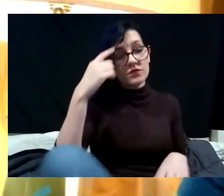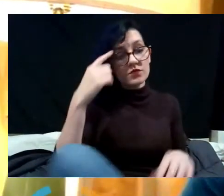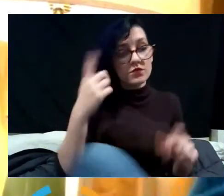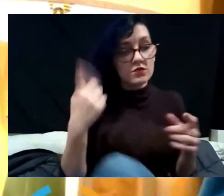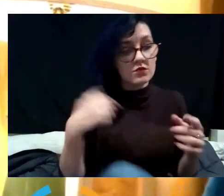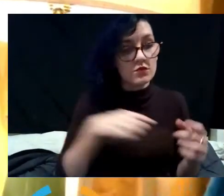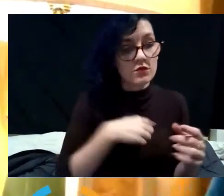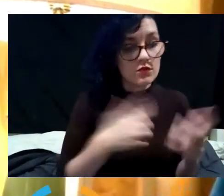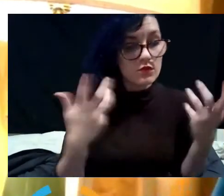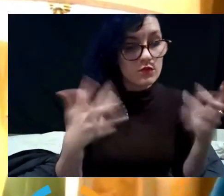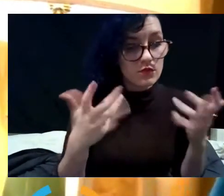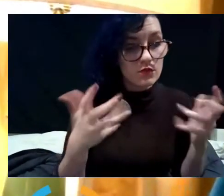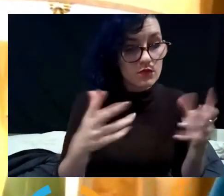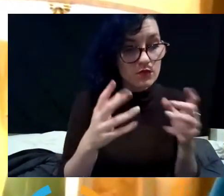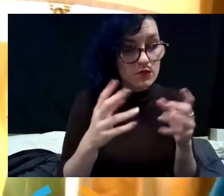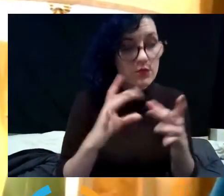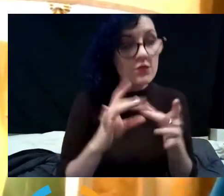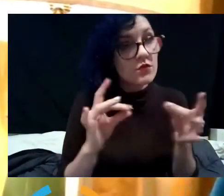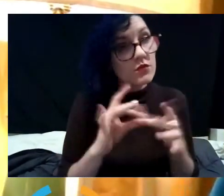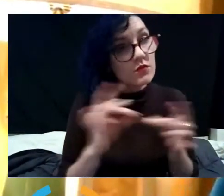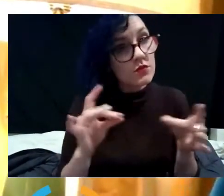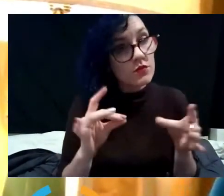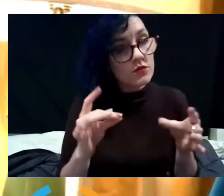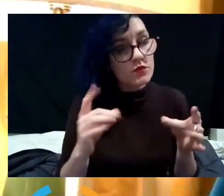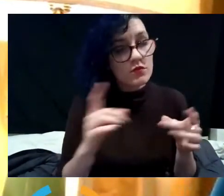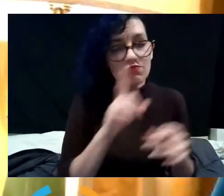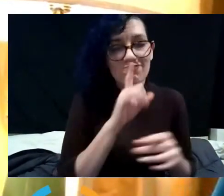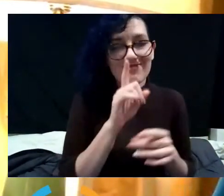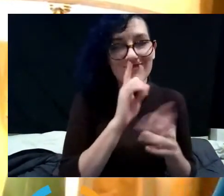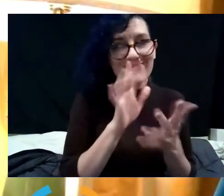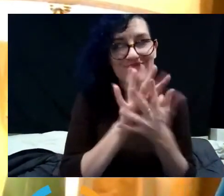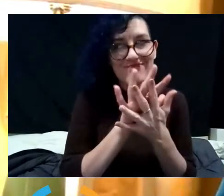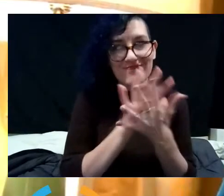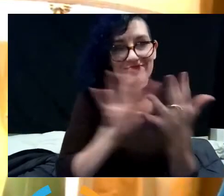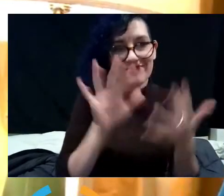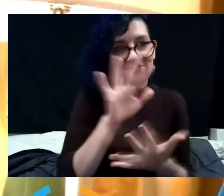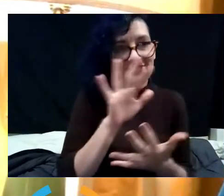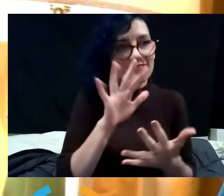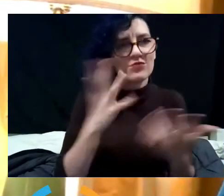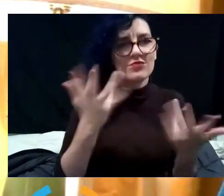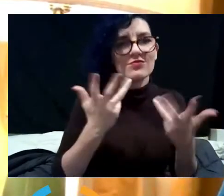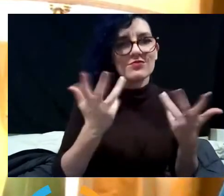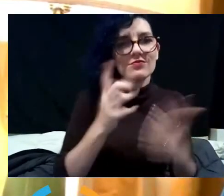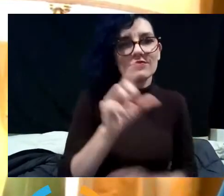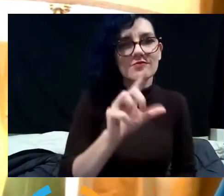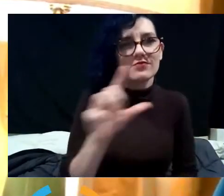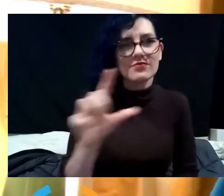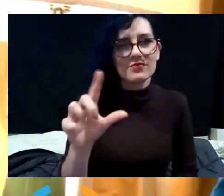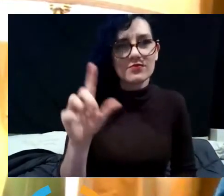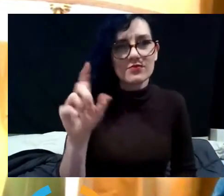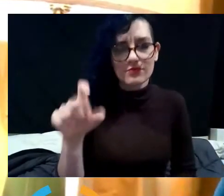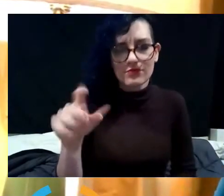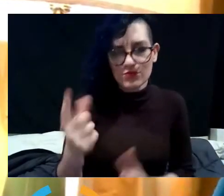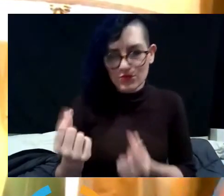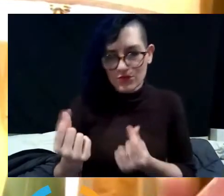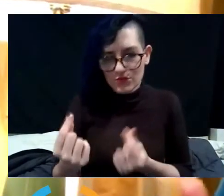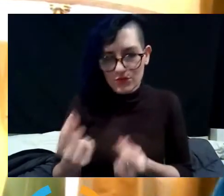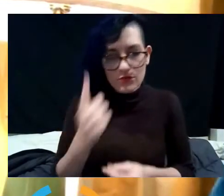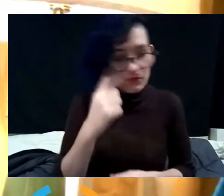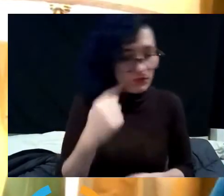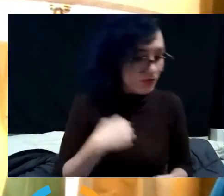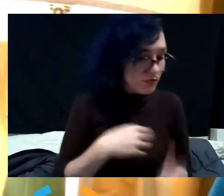that is kind of vague what the land board is supposed to do. And I think it might be worth another look as Secretary of State to maybe put together